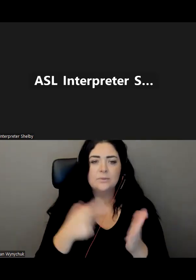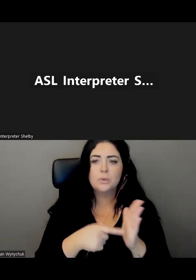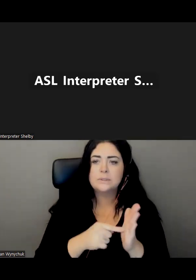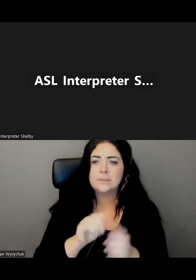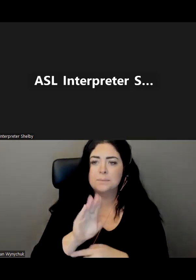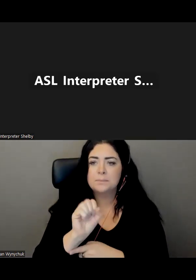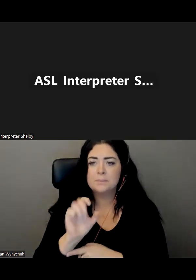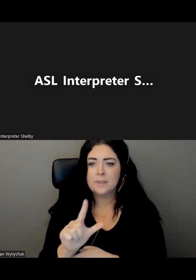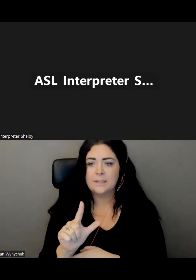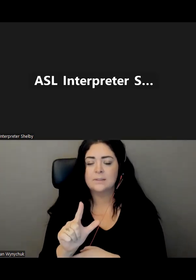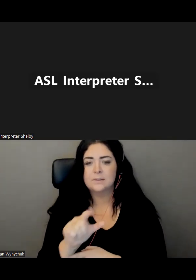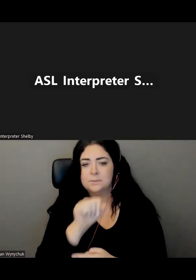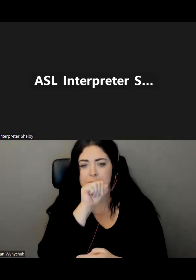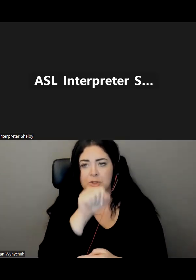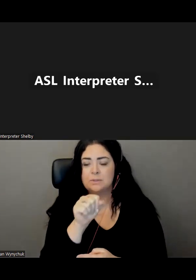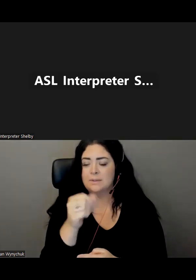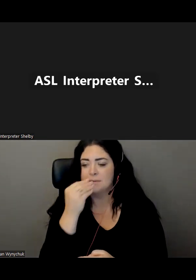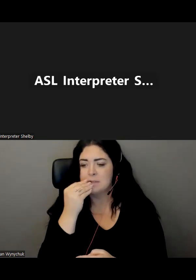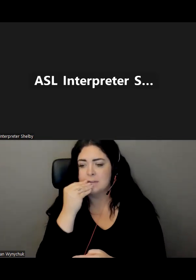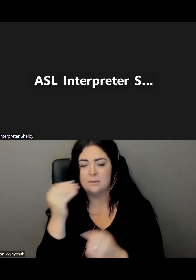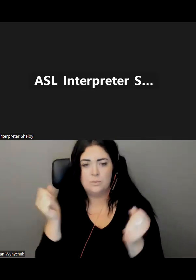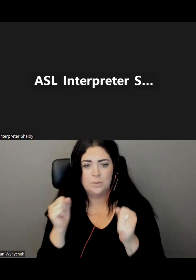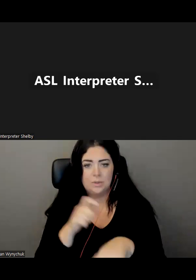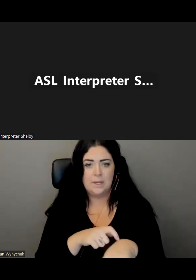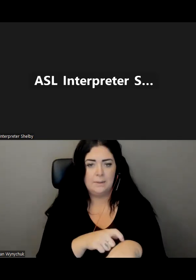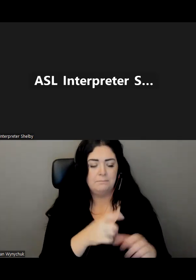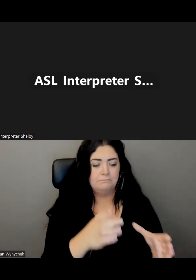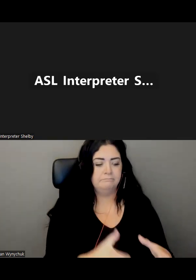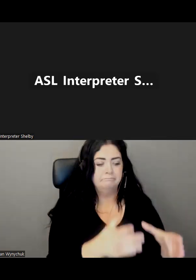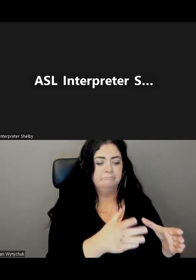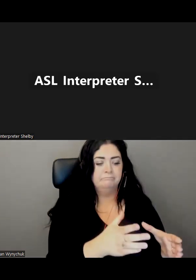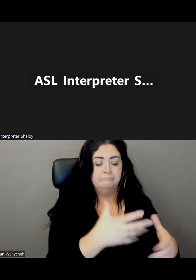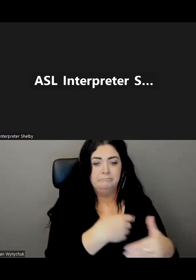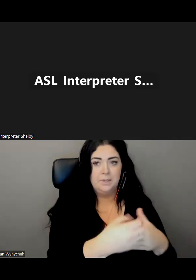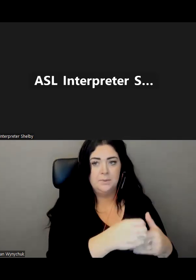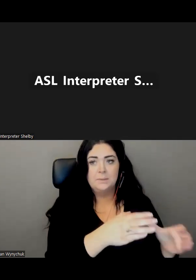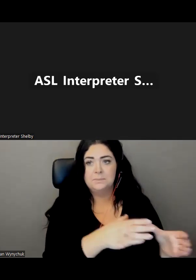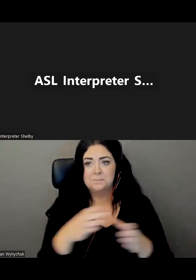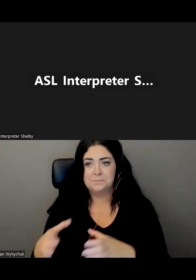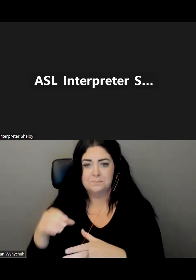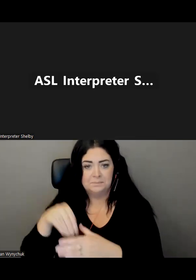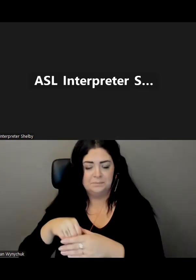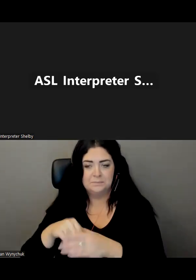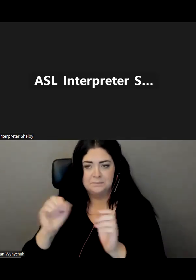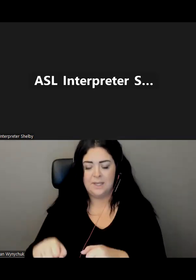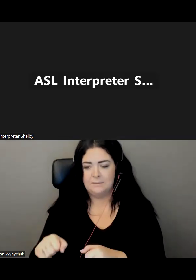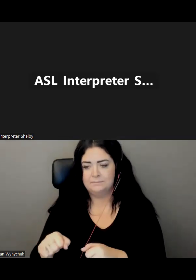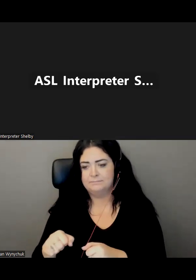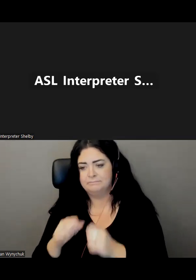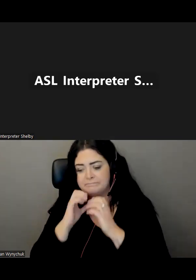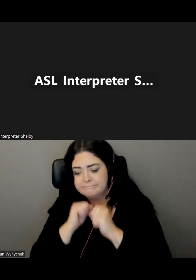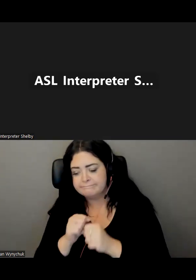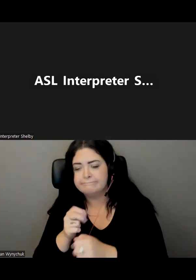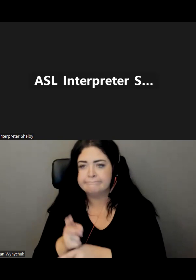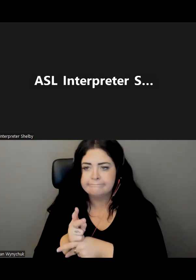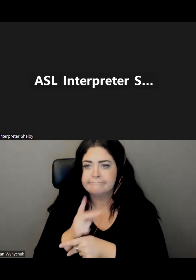love and you love having it in the winter, you can actually take your basil plant from outside and bring it inside and kind of baby it inside for